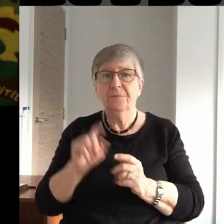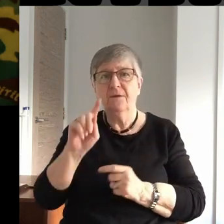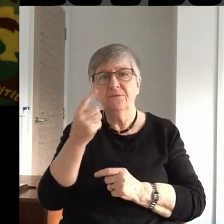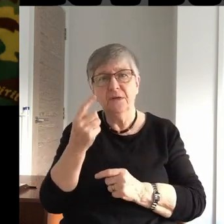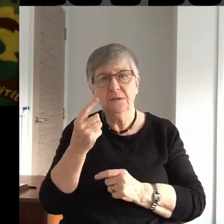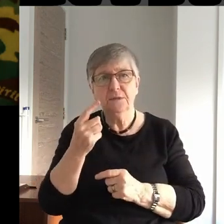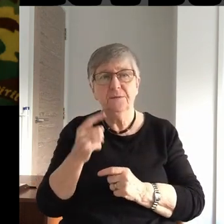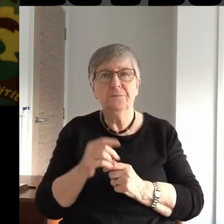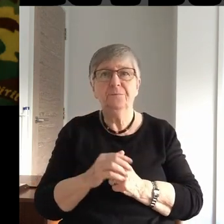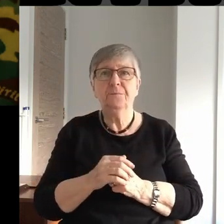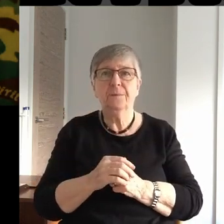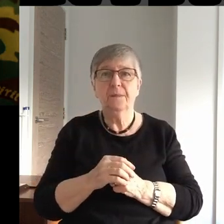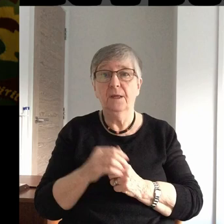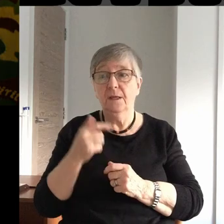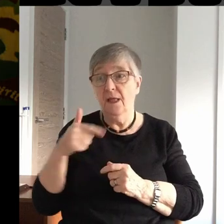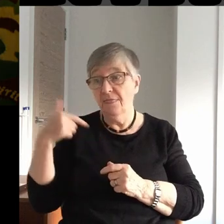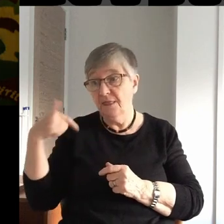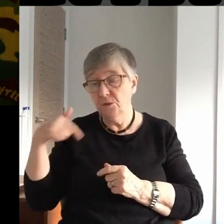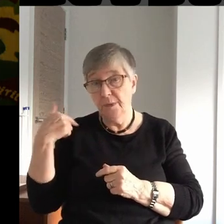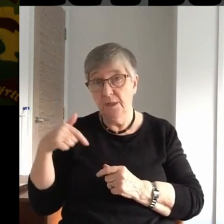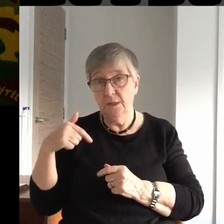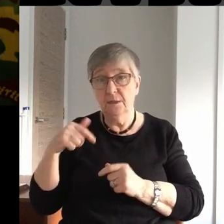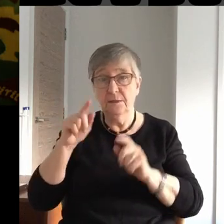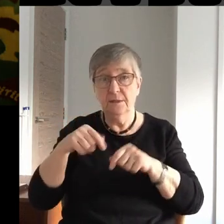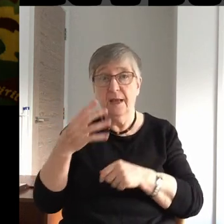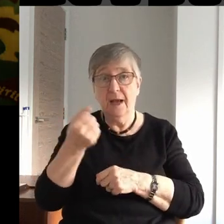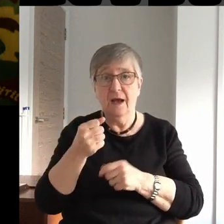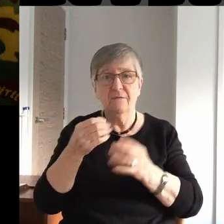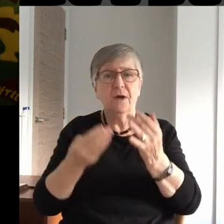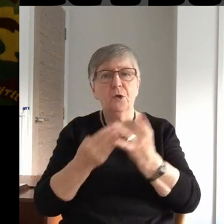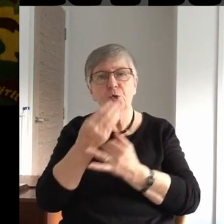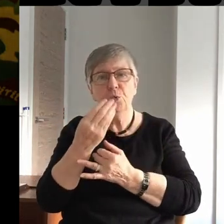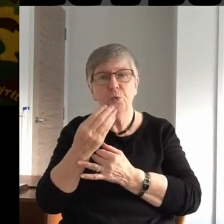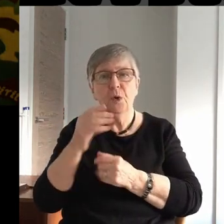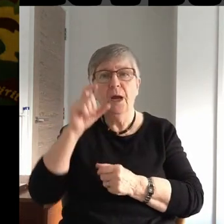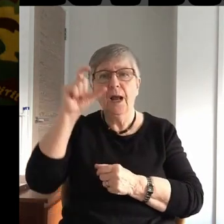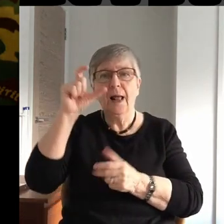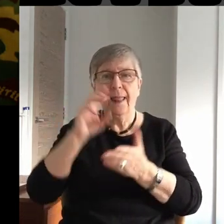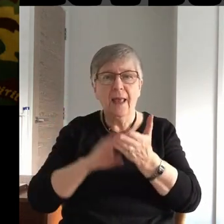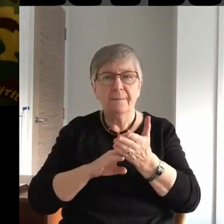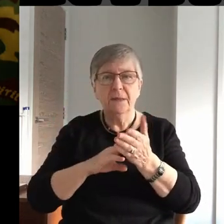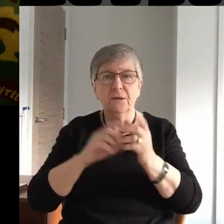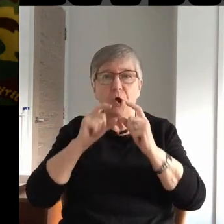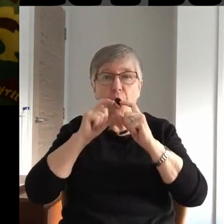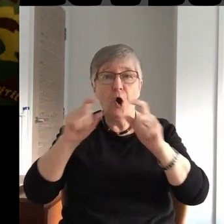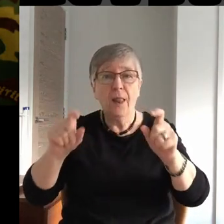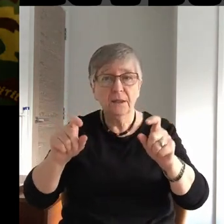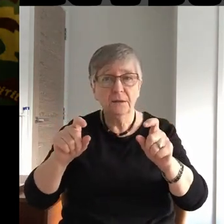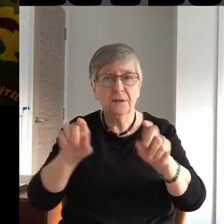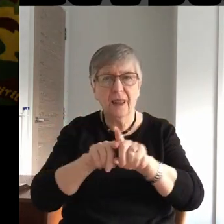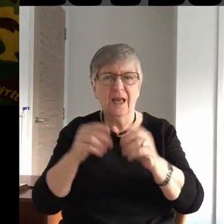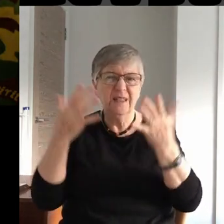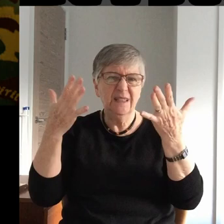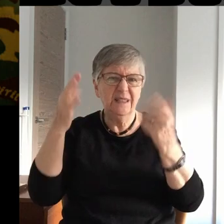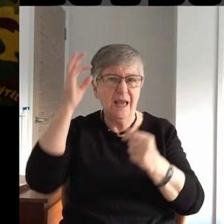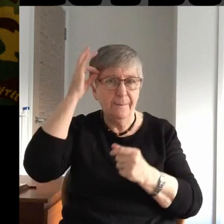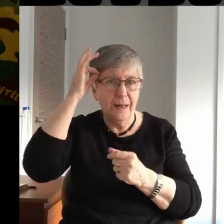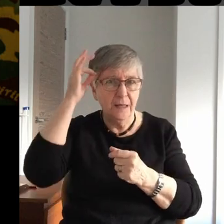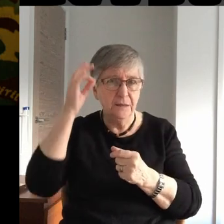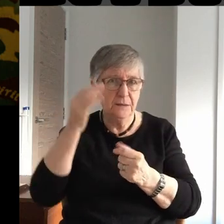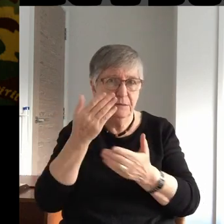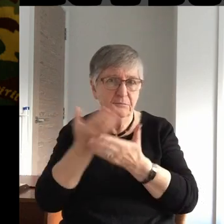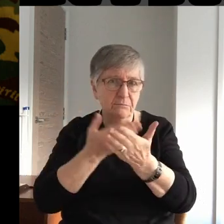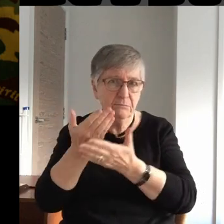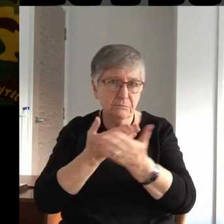did this week bring out a new edition of Claremont Calling. It's a sort of 10-minute magazine format of